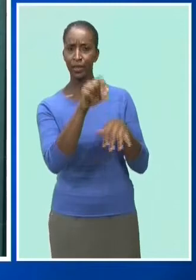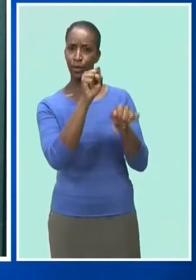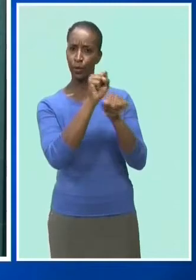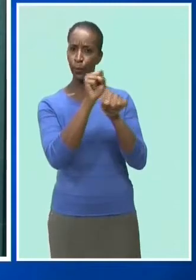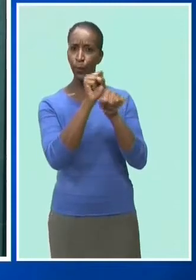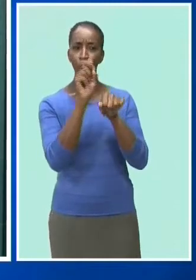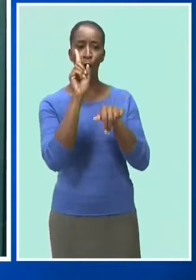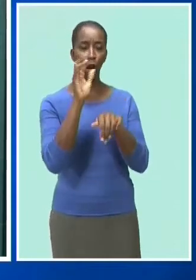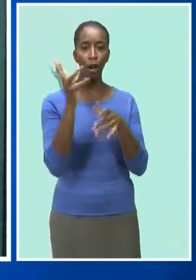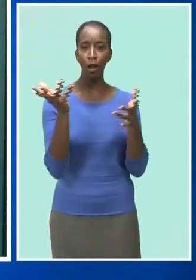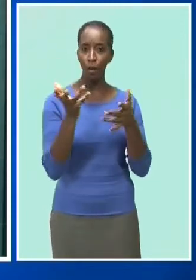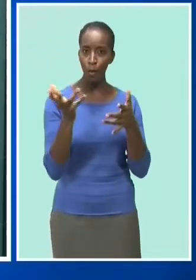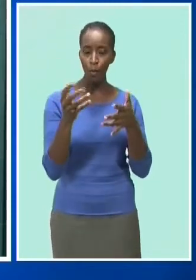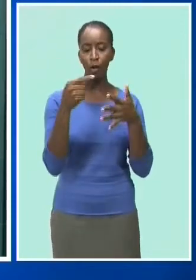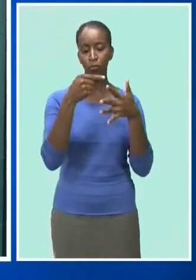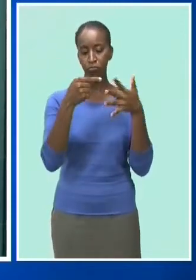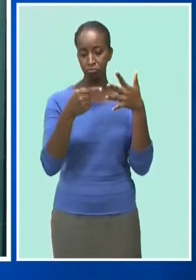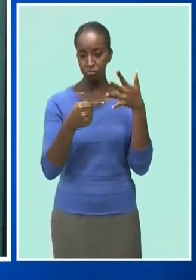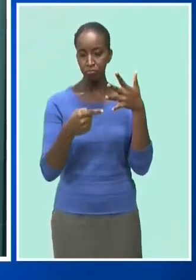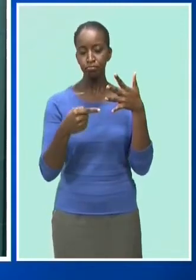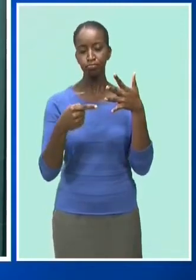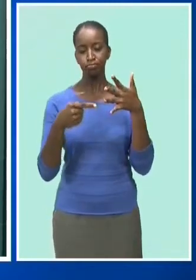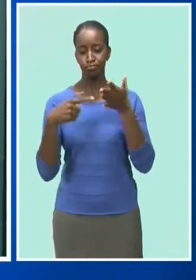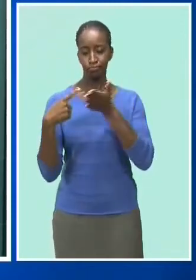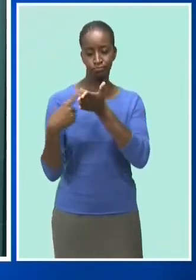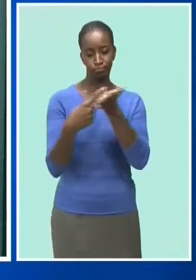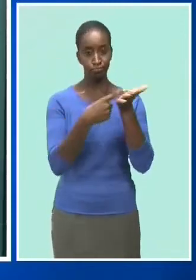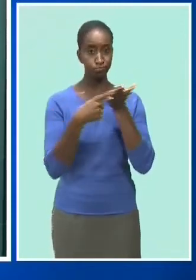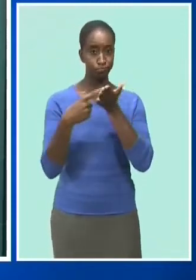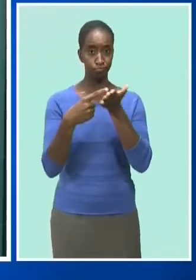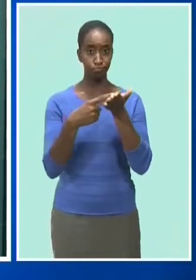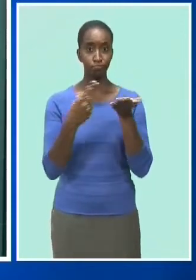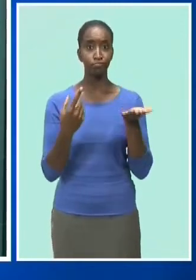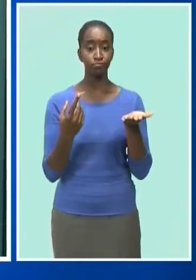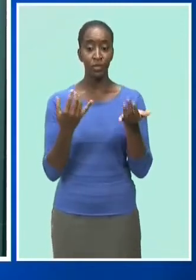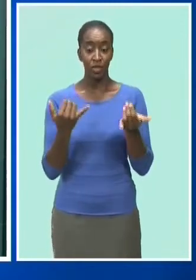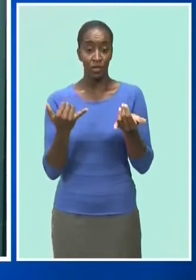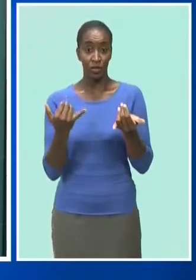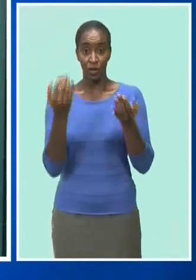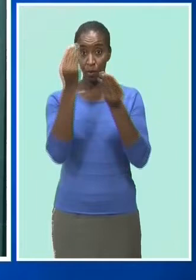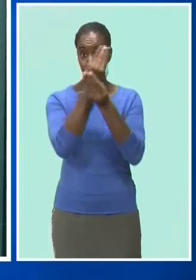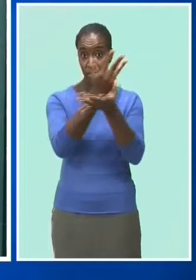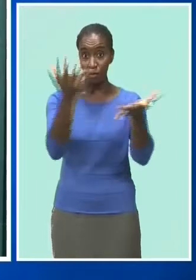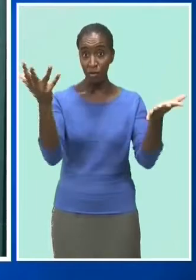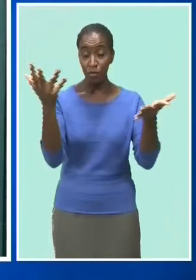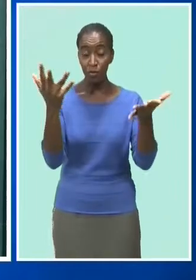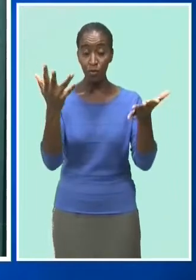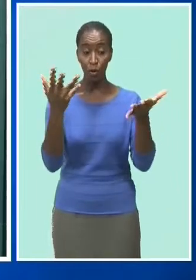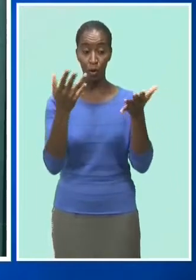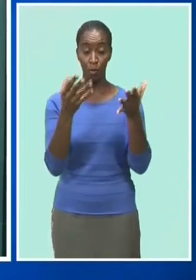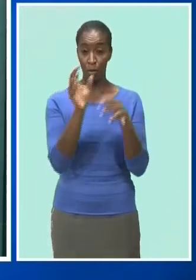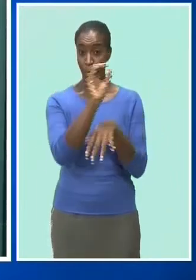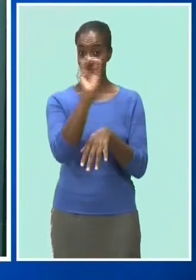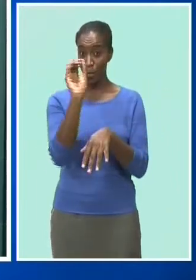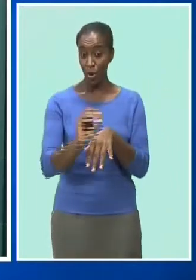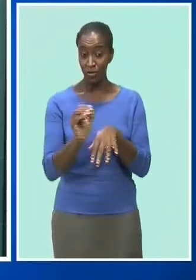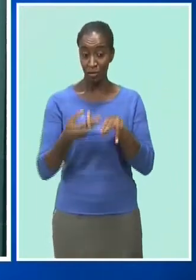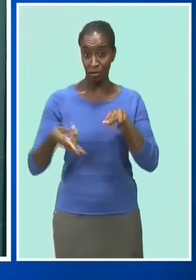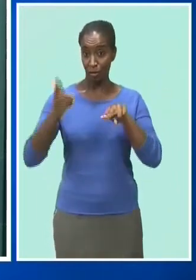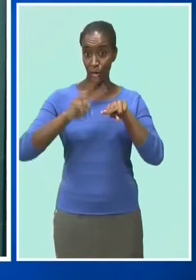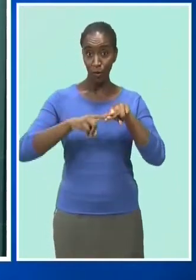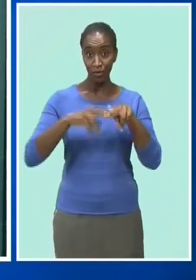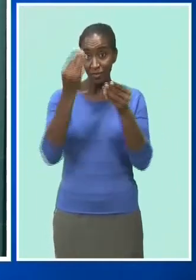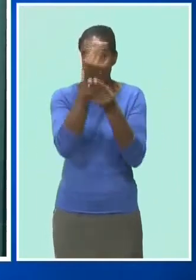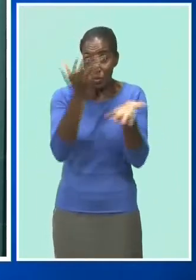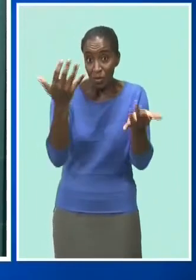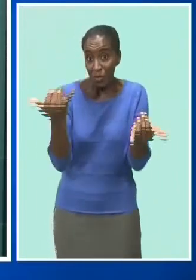public servants work. So that I cannot give you a percentage that will be offered because that will be arbitrary.